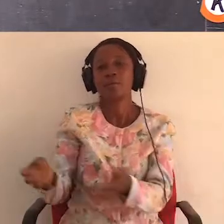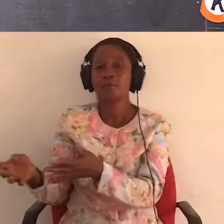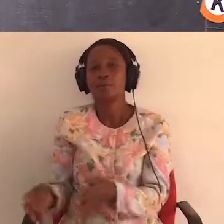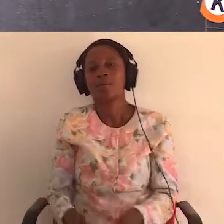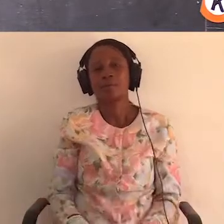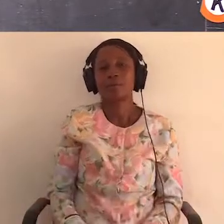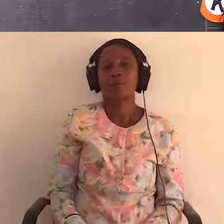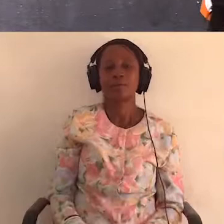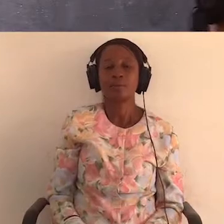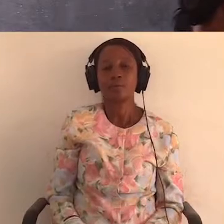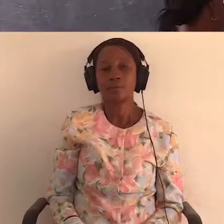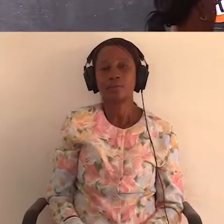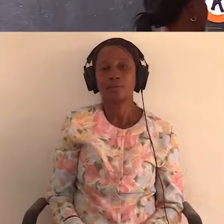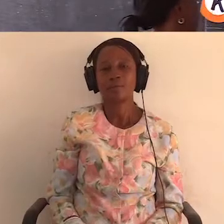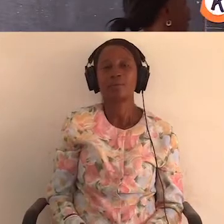net,